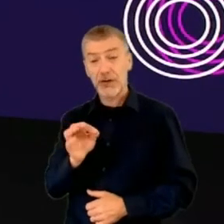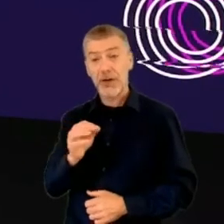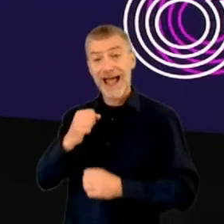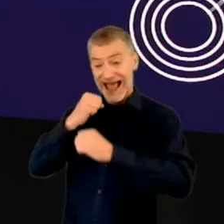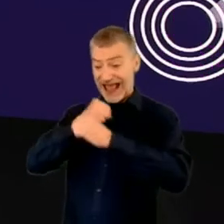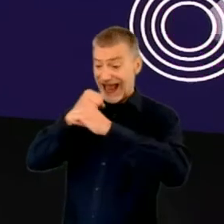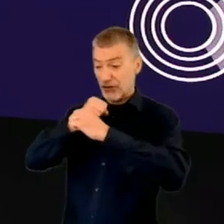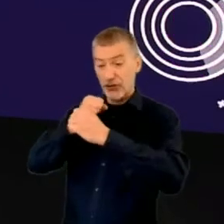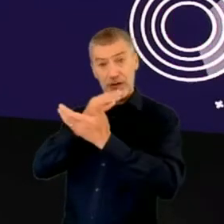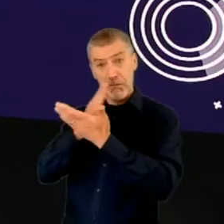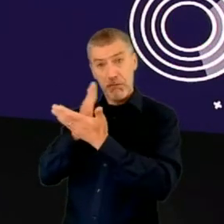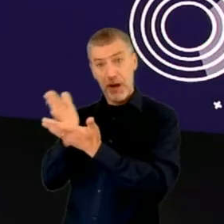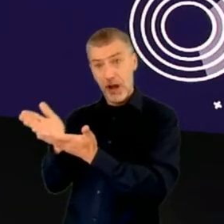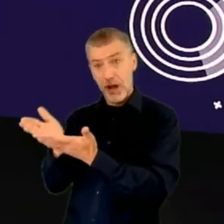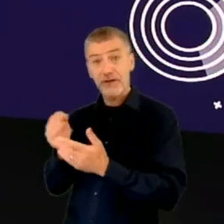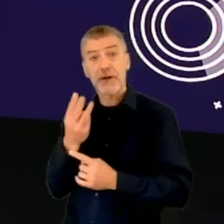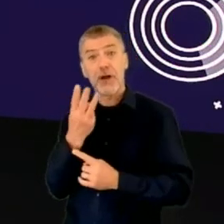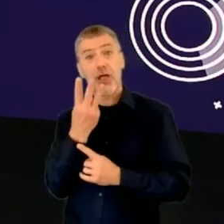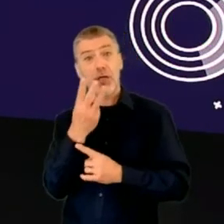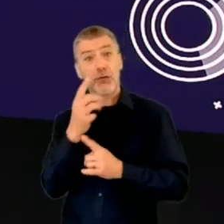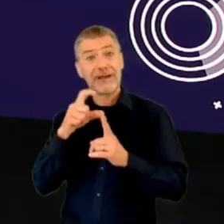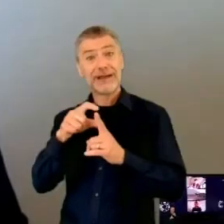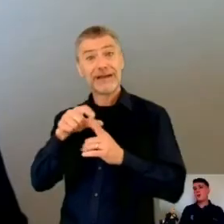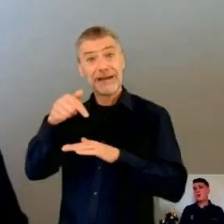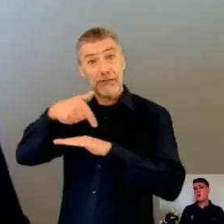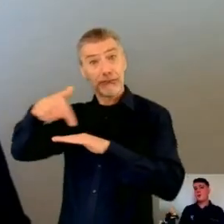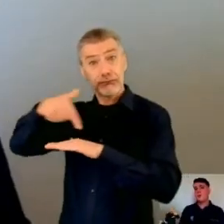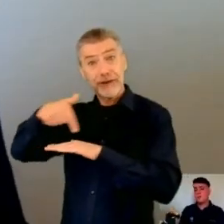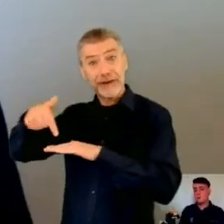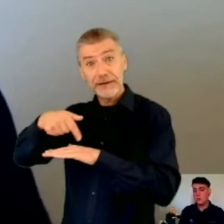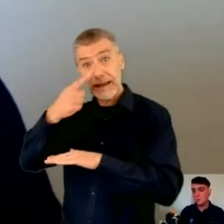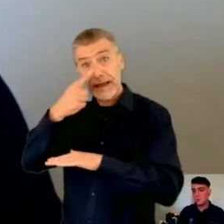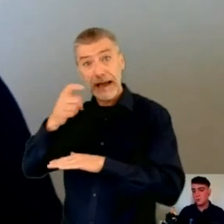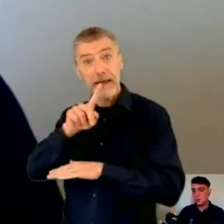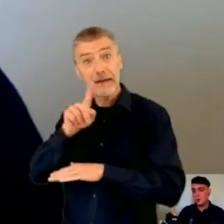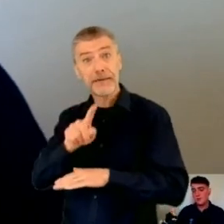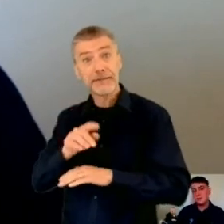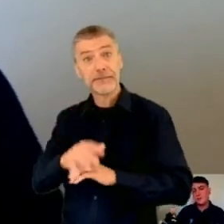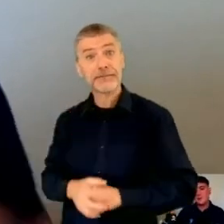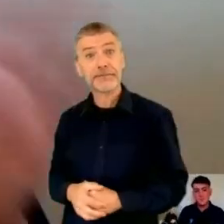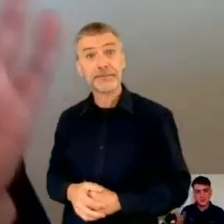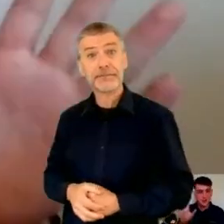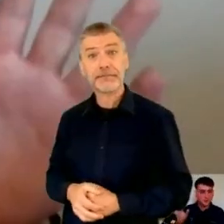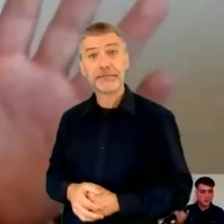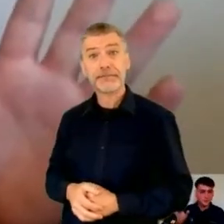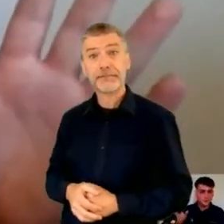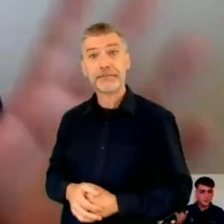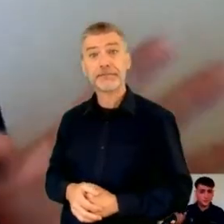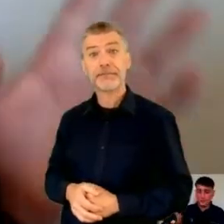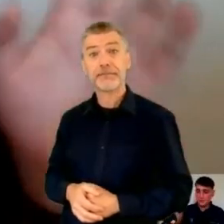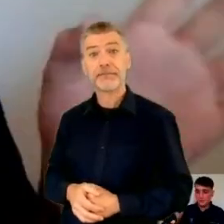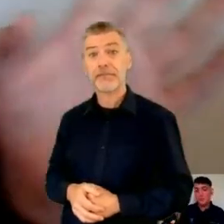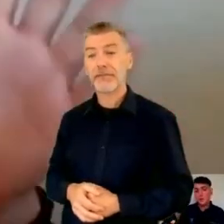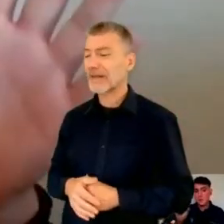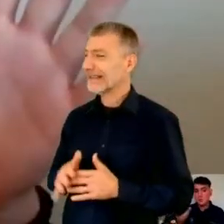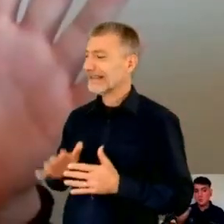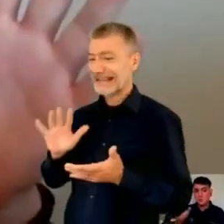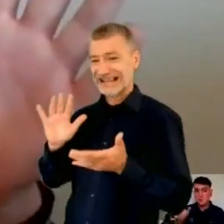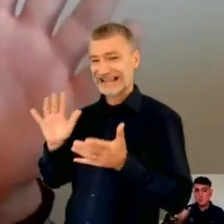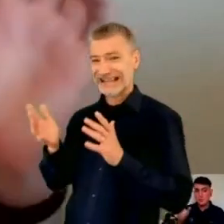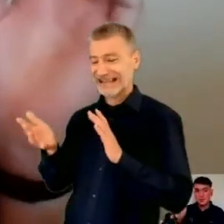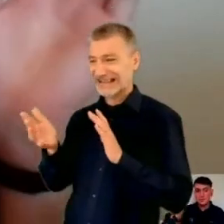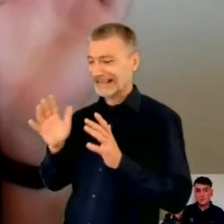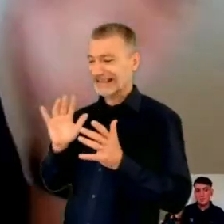process compared to traditional methods? So it's a bit of a careful subject because obviously stuff coming out of